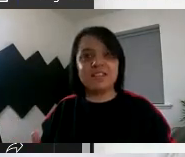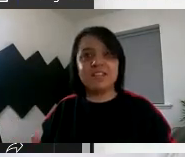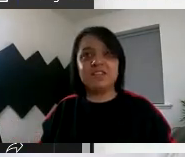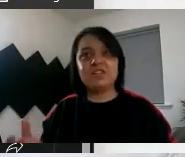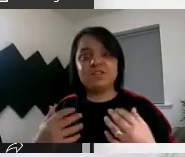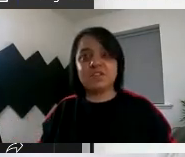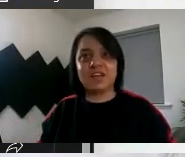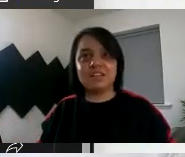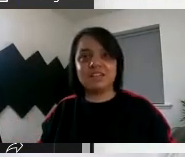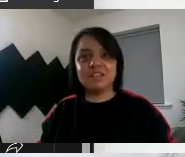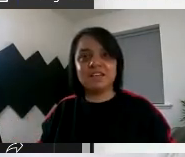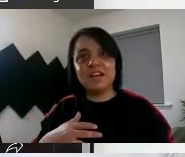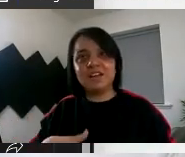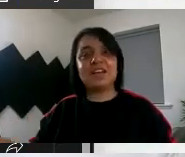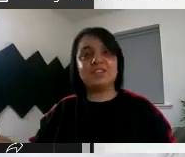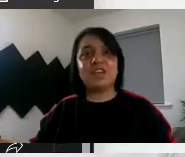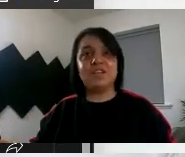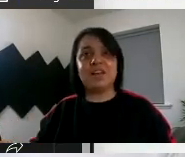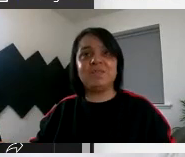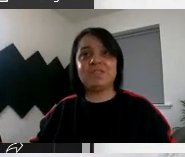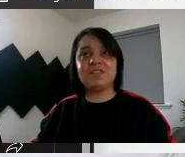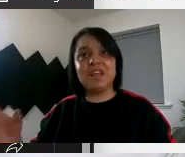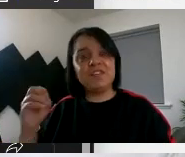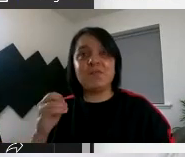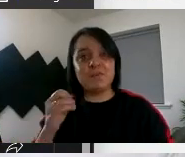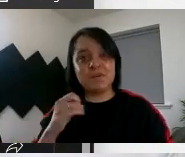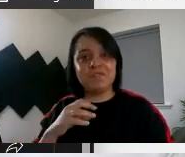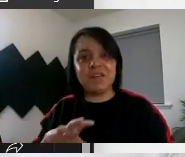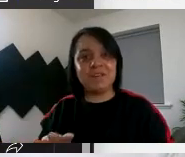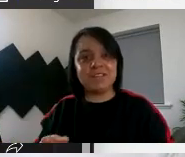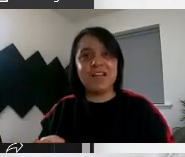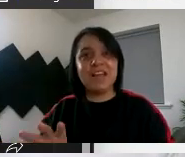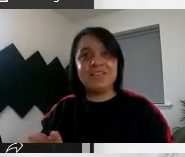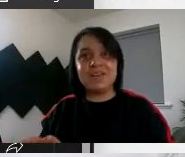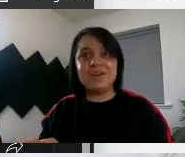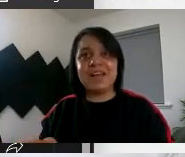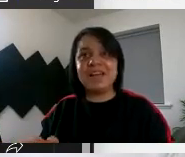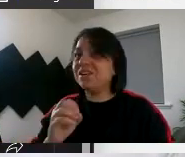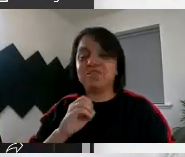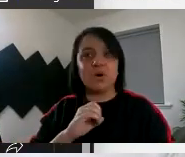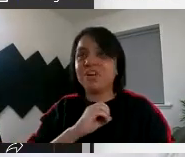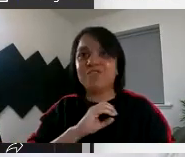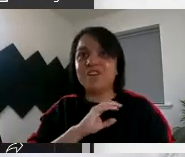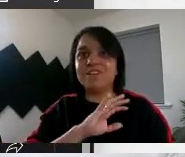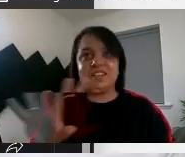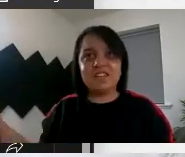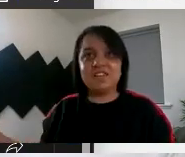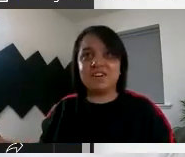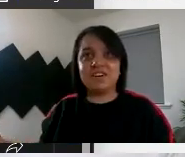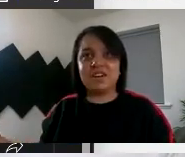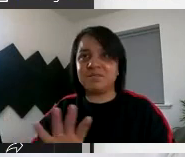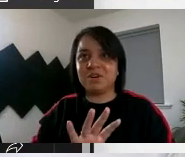Essex. She was on that, and that's how she became famous. So if you ever want to become famous, in the UK, just go on a reality